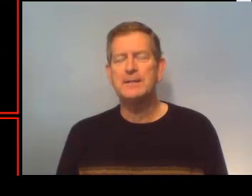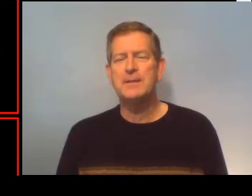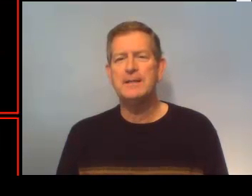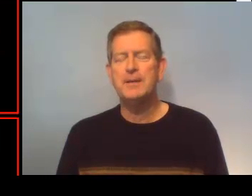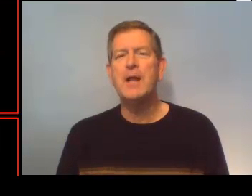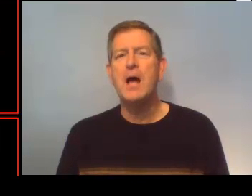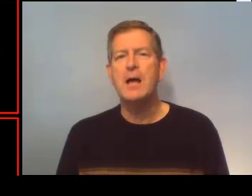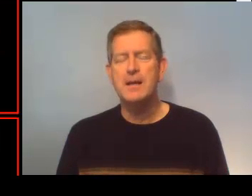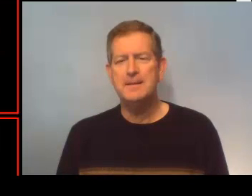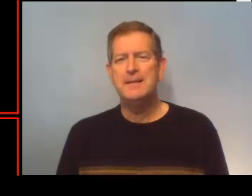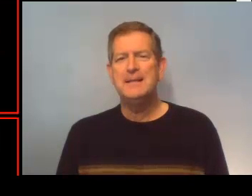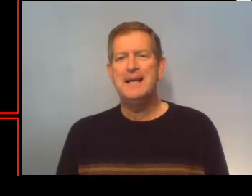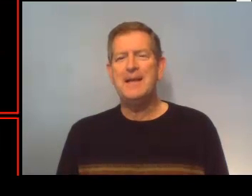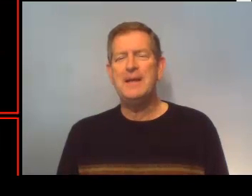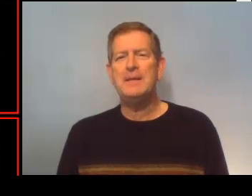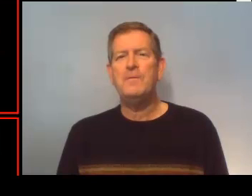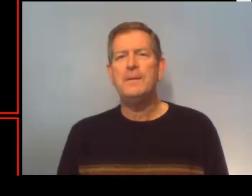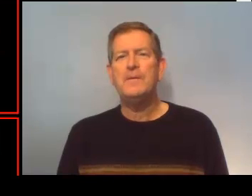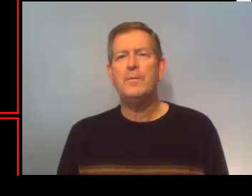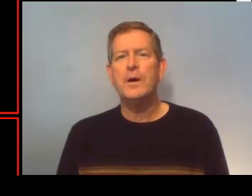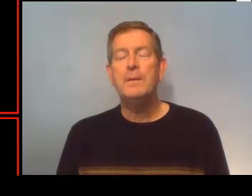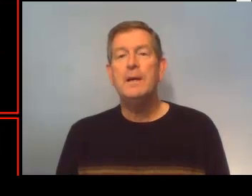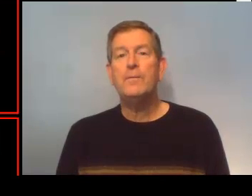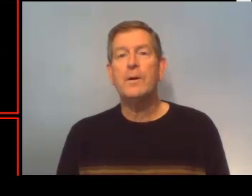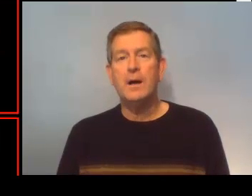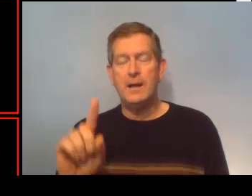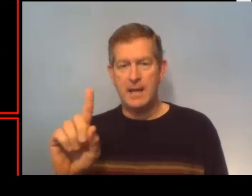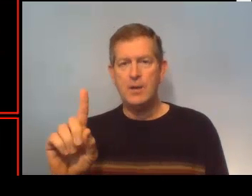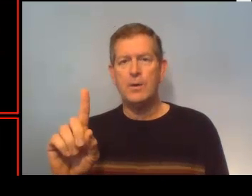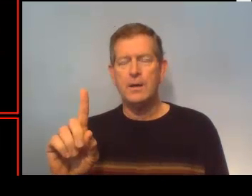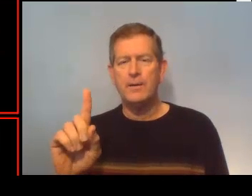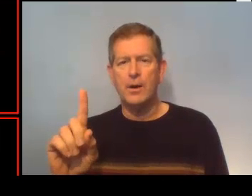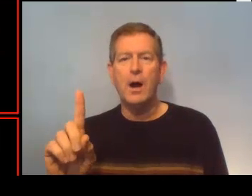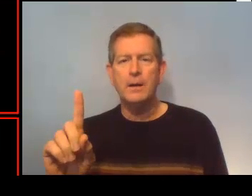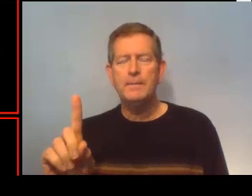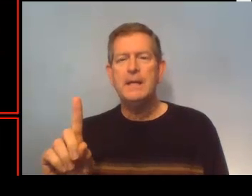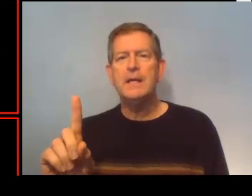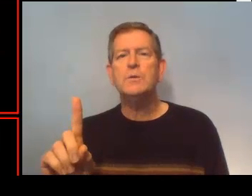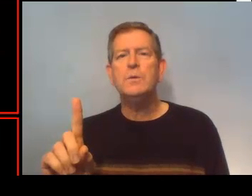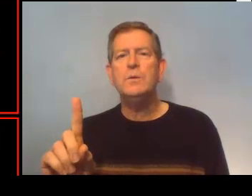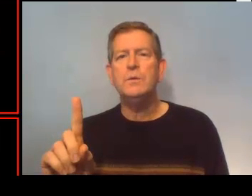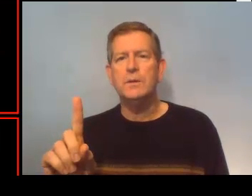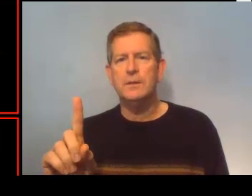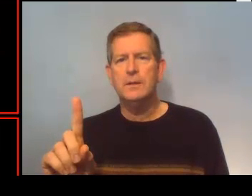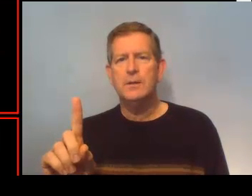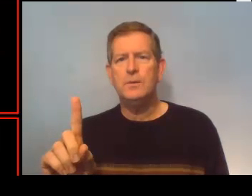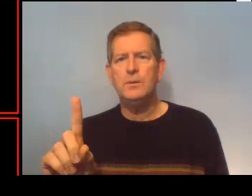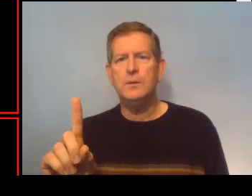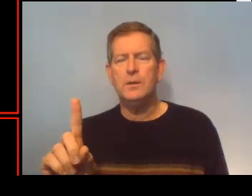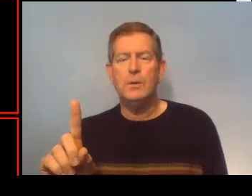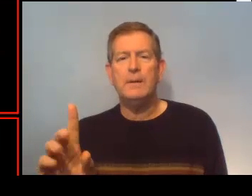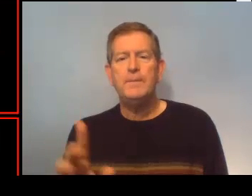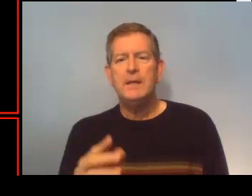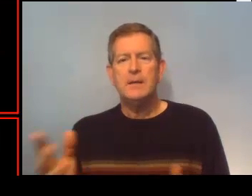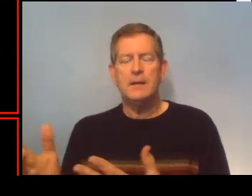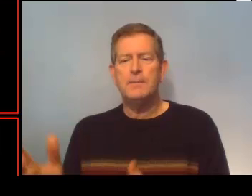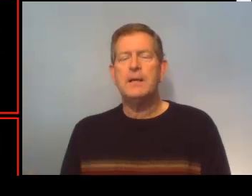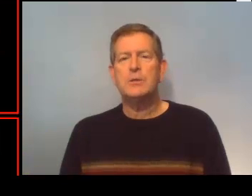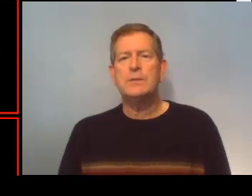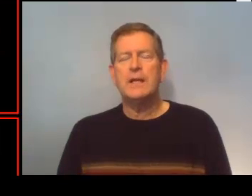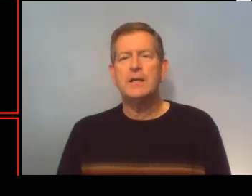quite so violent as, but un. And then the feminine form for a or a is une.